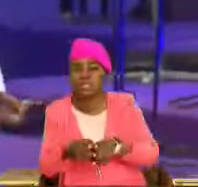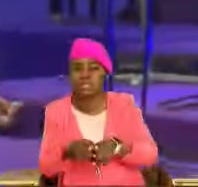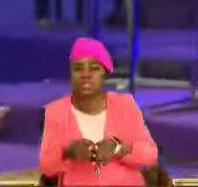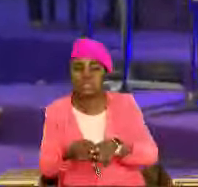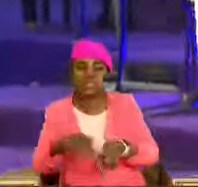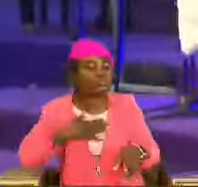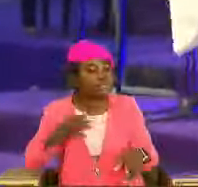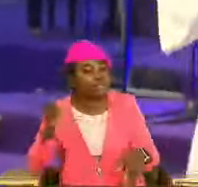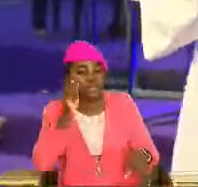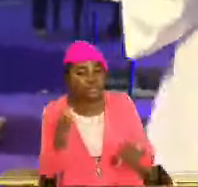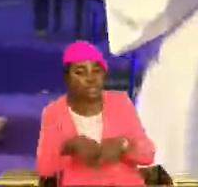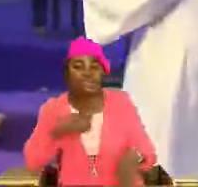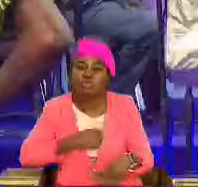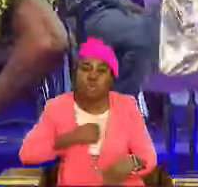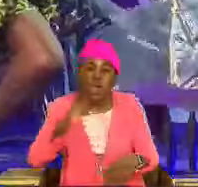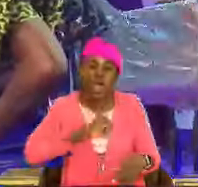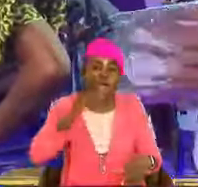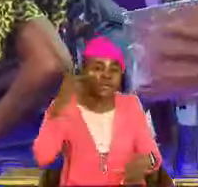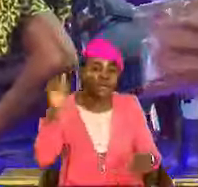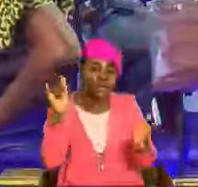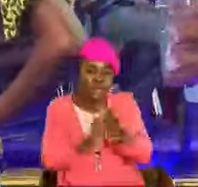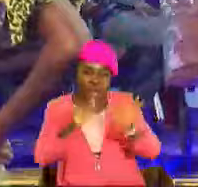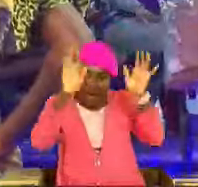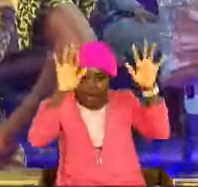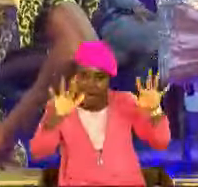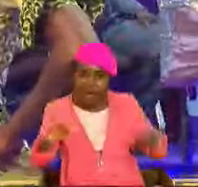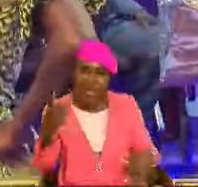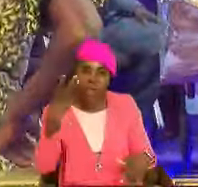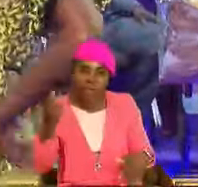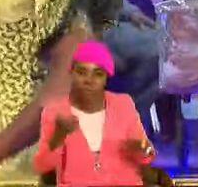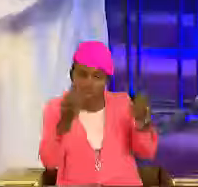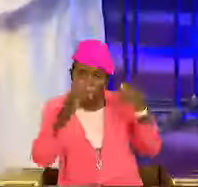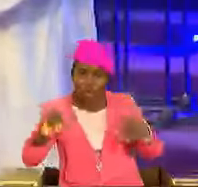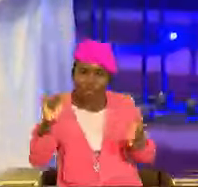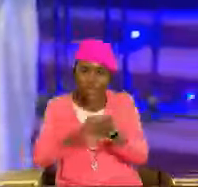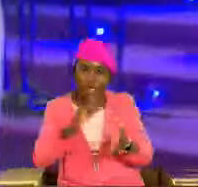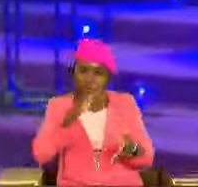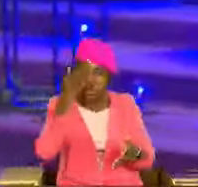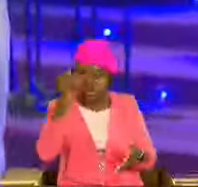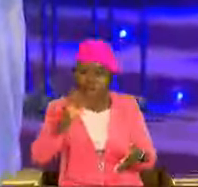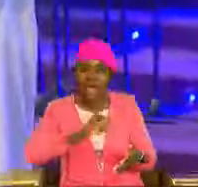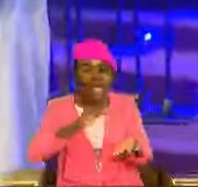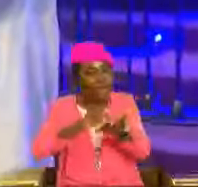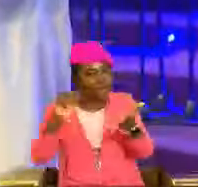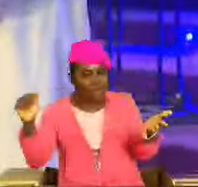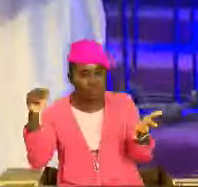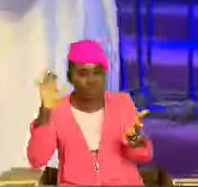earlier and that was why I helped you to remove those clothes from the line and I kept them in my room for